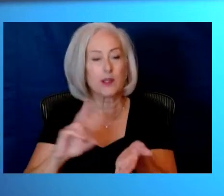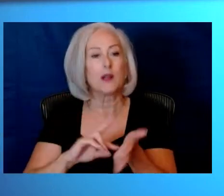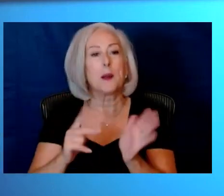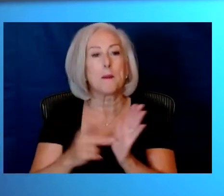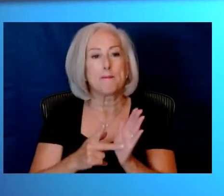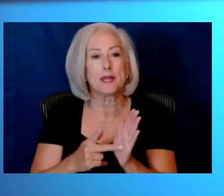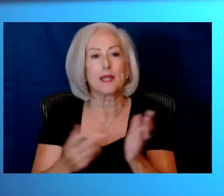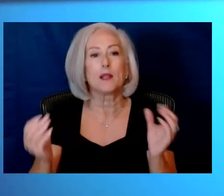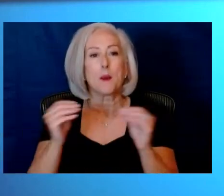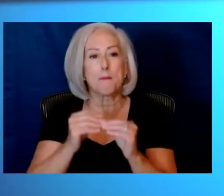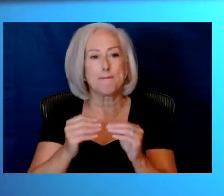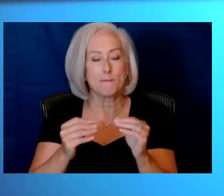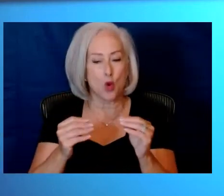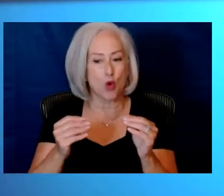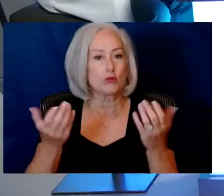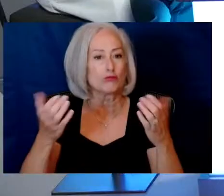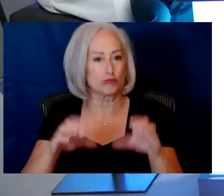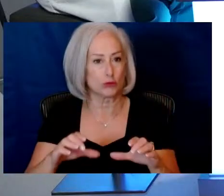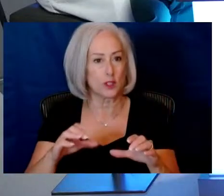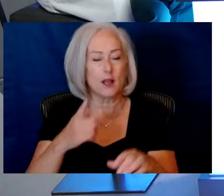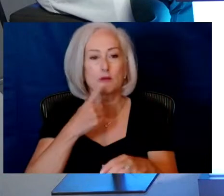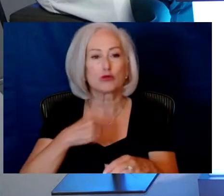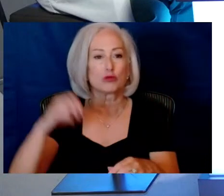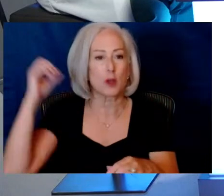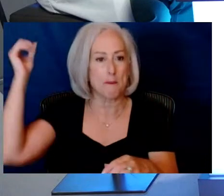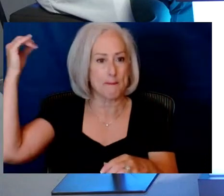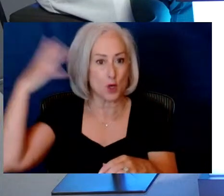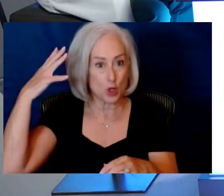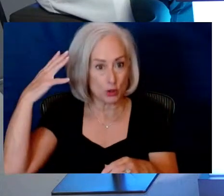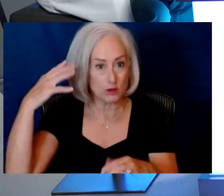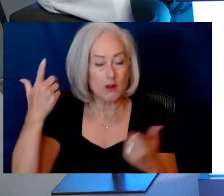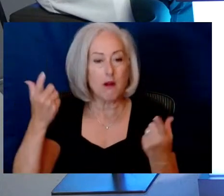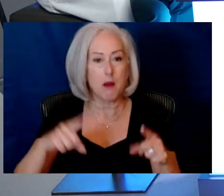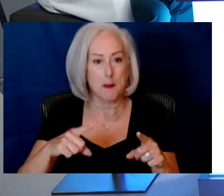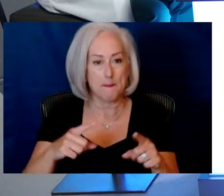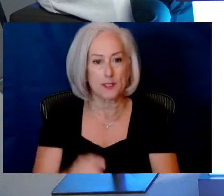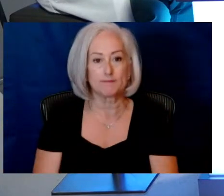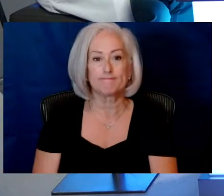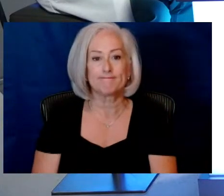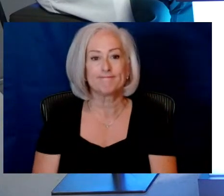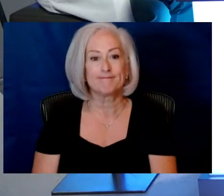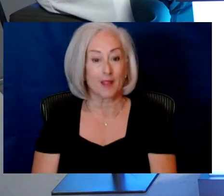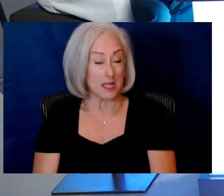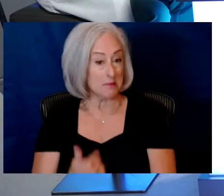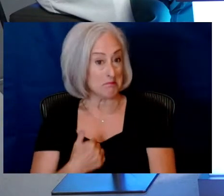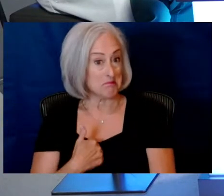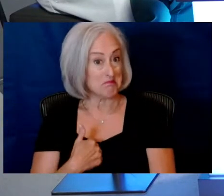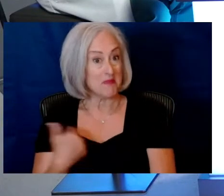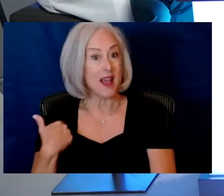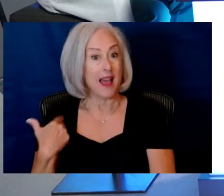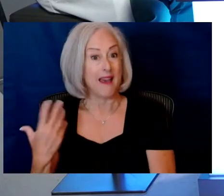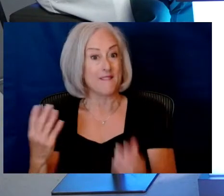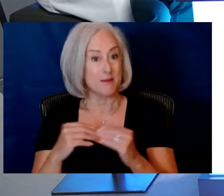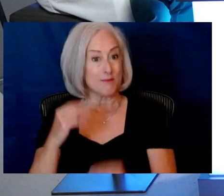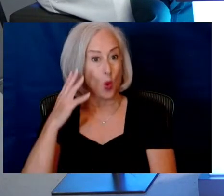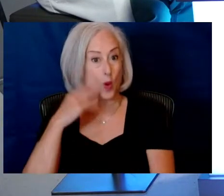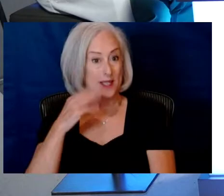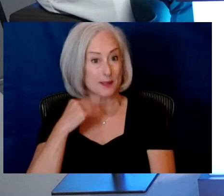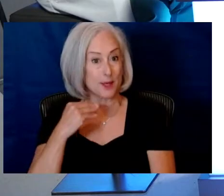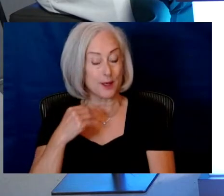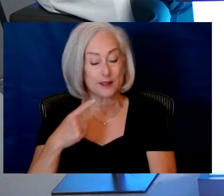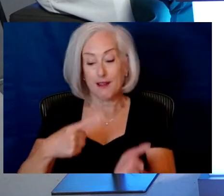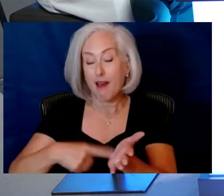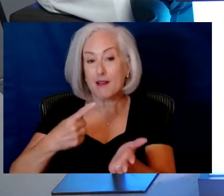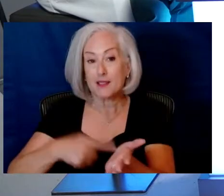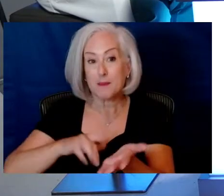UV exposure. Yeah. So also something that I do have some more experience about, we know that medications or other